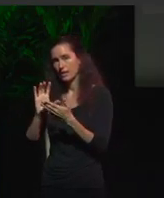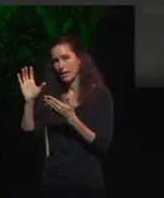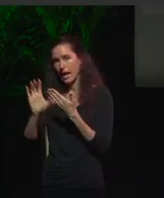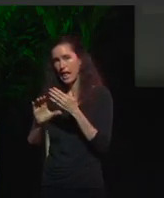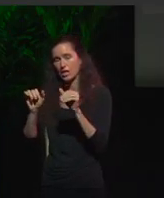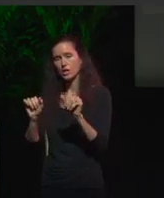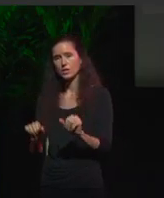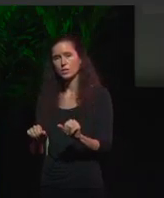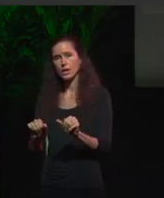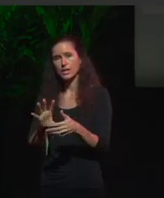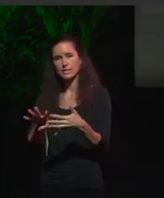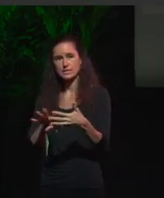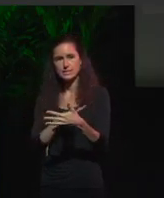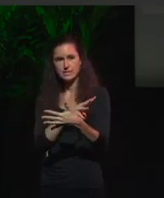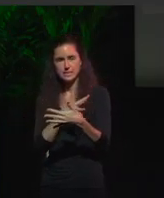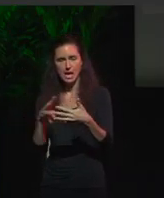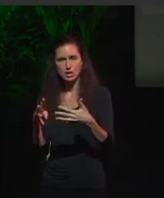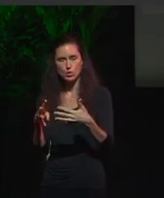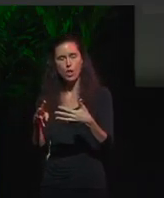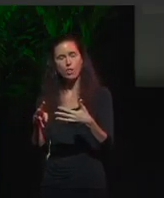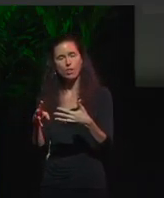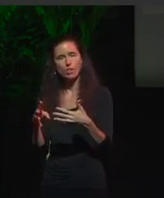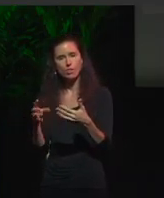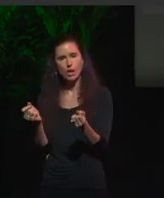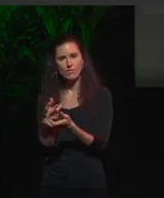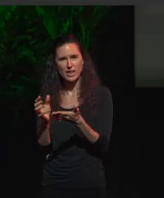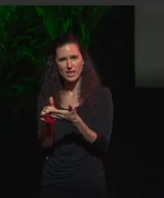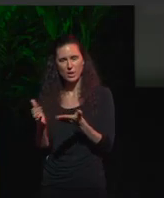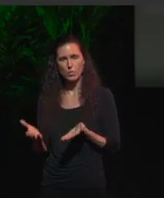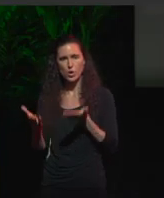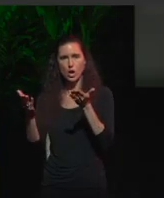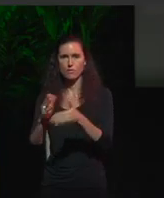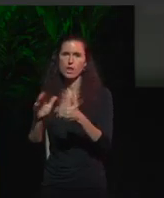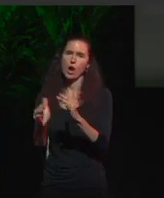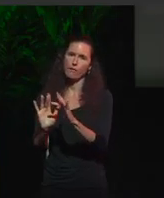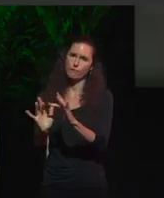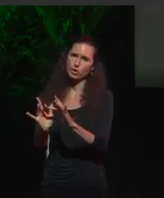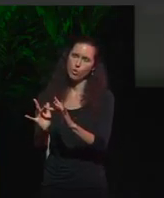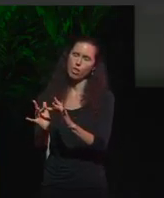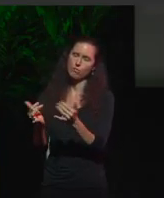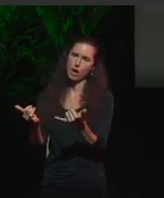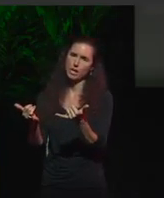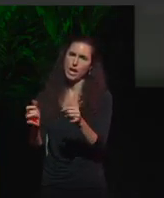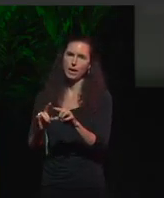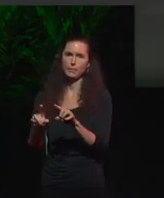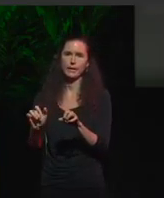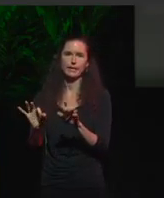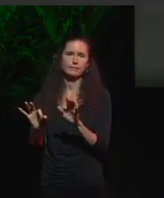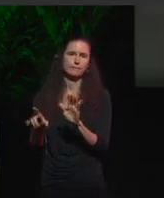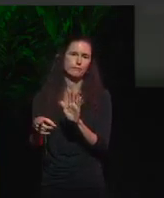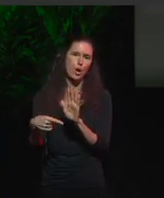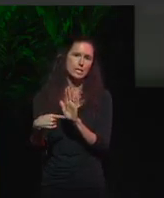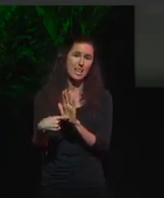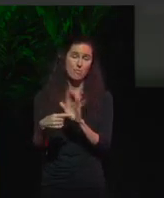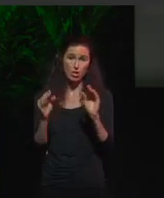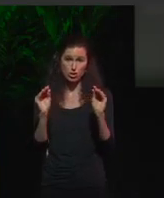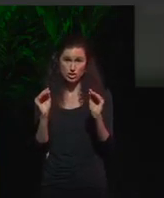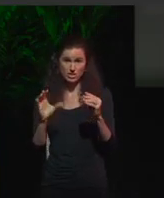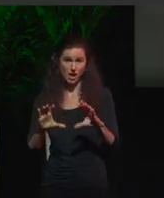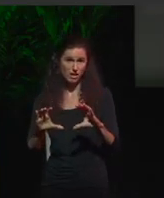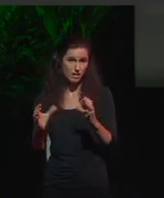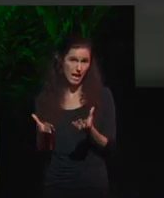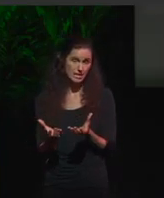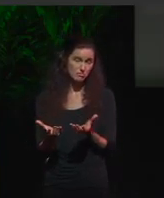out the synchronous sessions that we offer. They are all virtual at this point, but let's say you've got, you're teaching a class